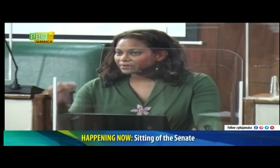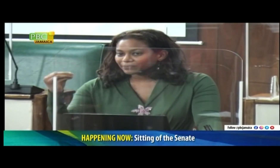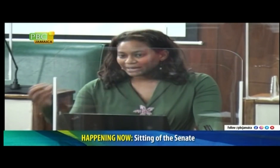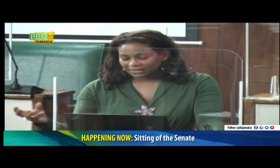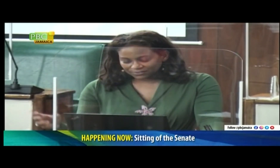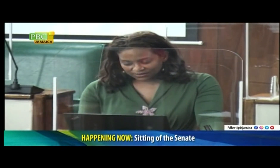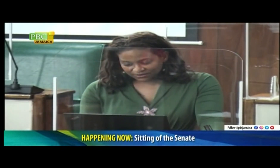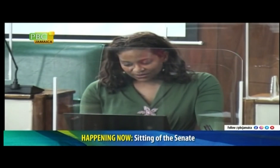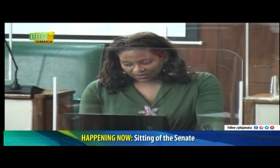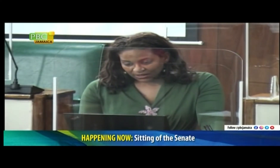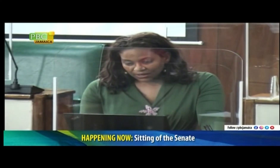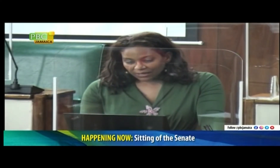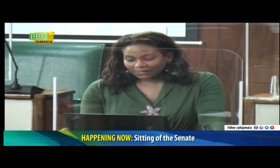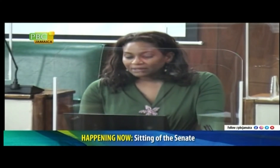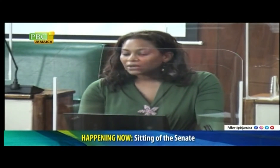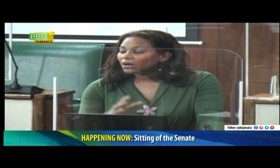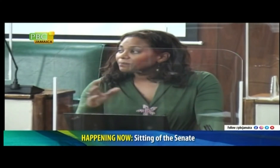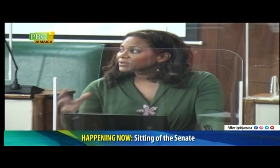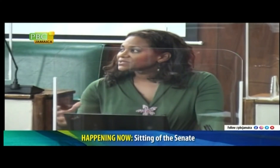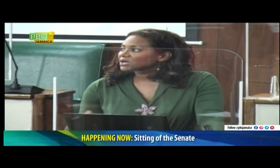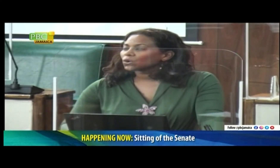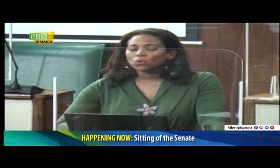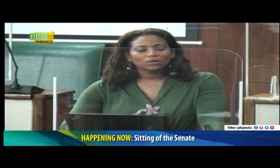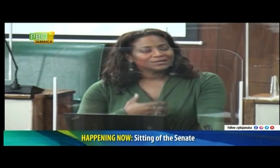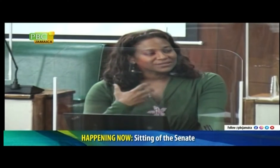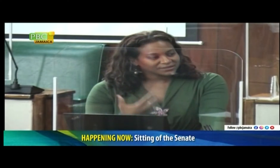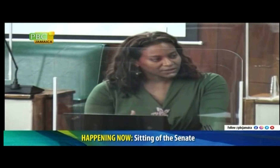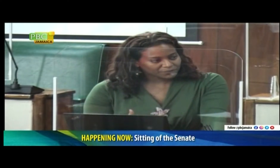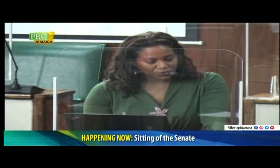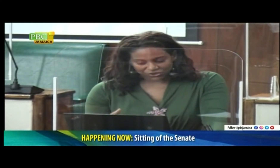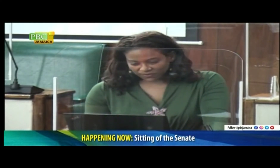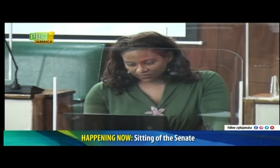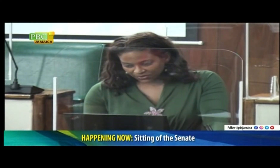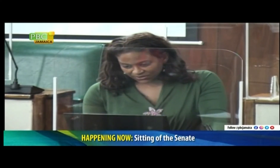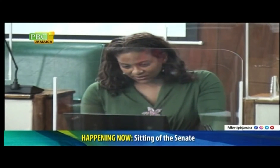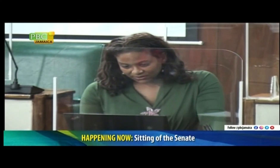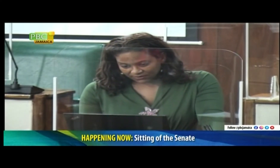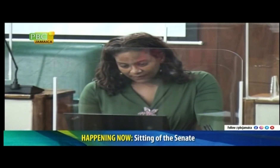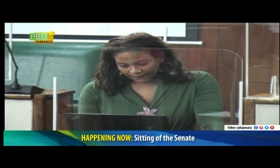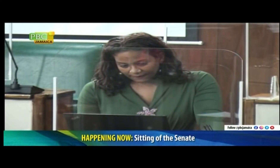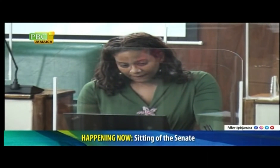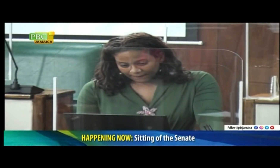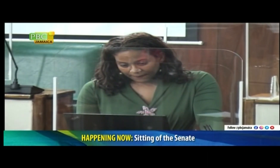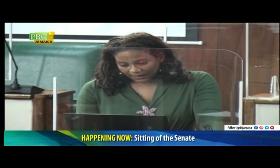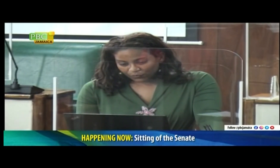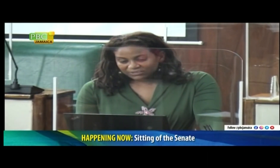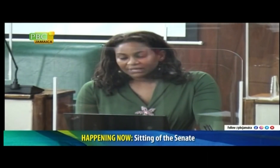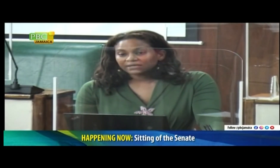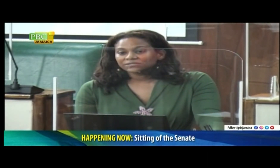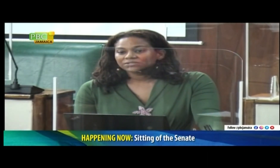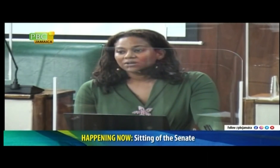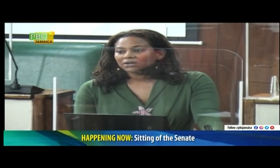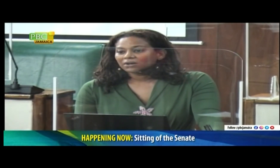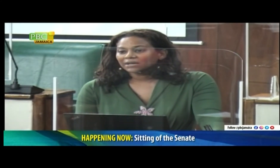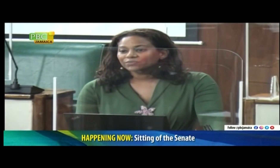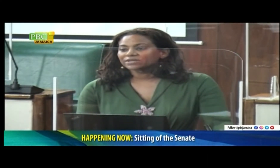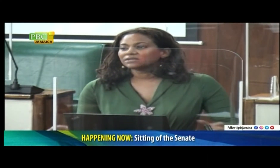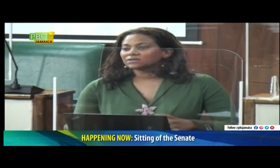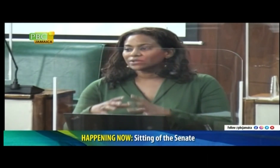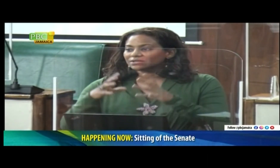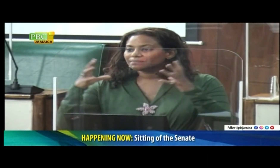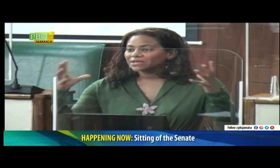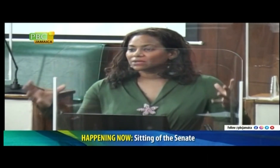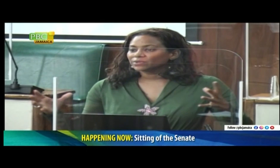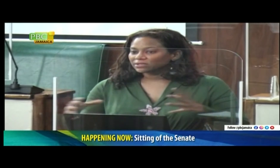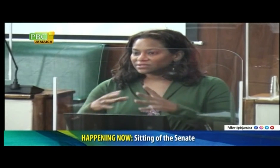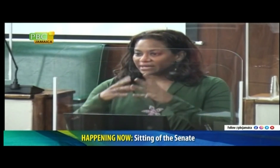treatment plans that encompass a holistic approach, Mr. President. And we take it within